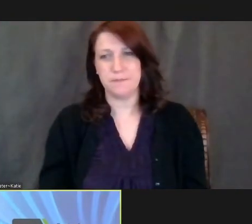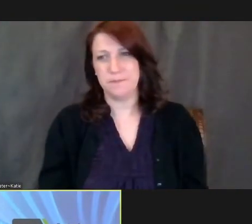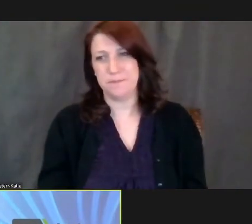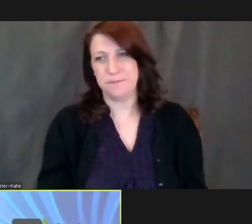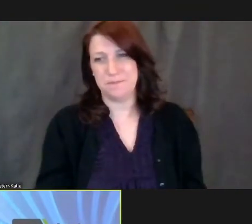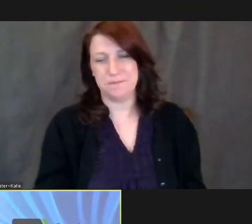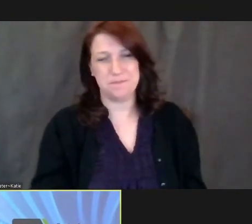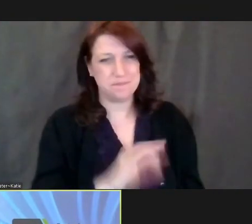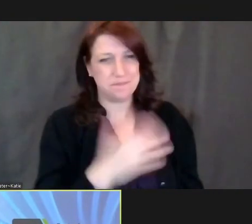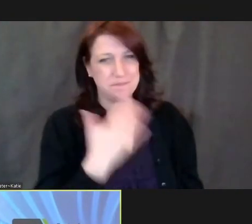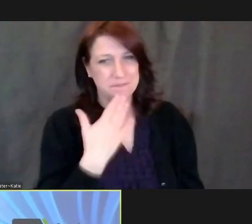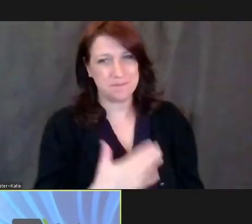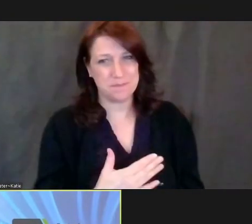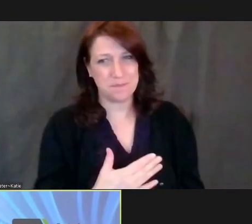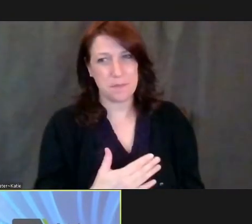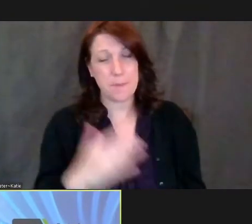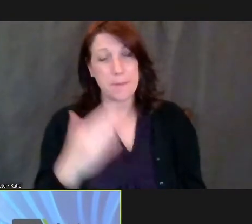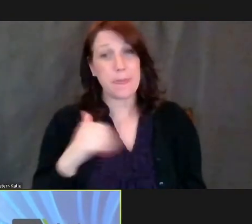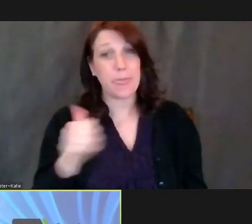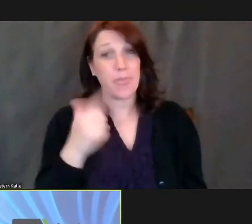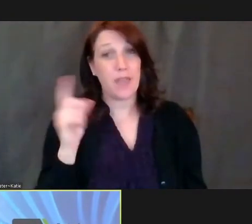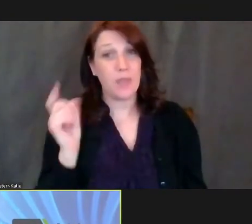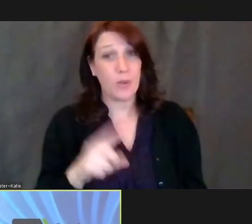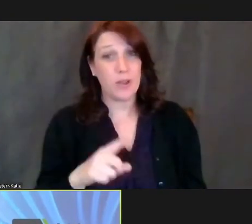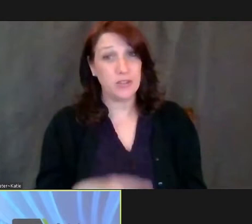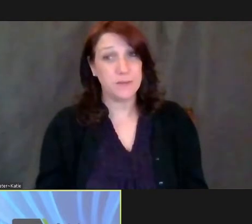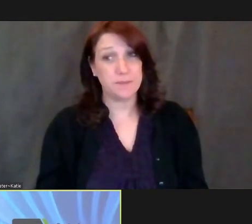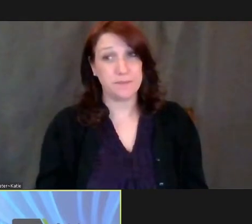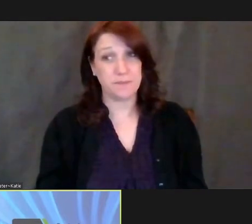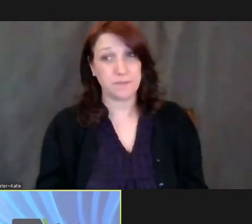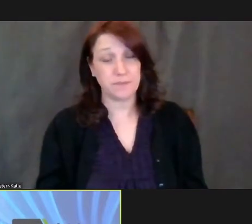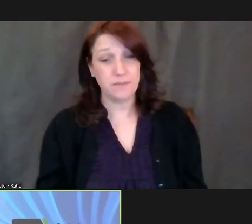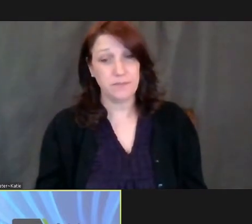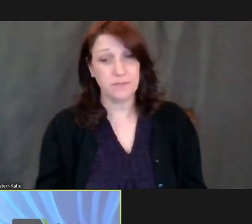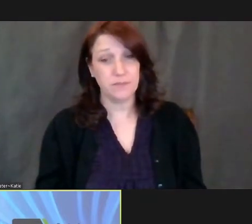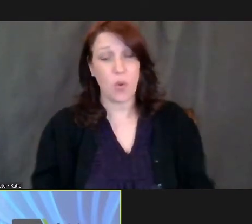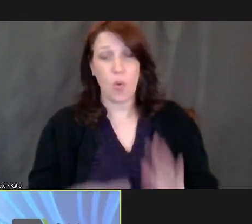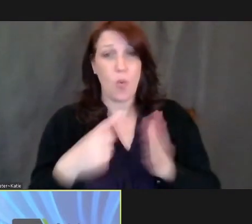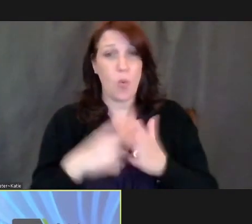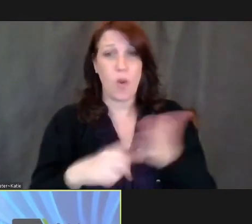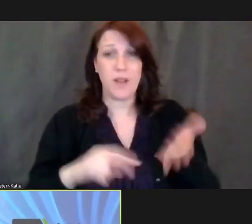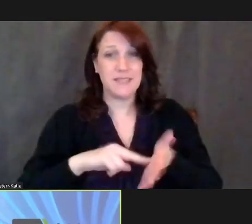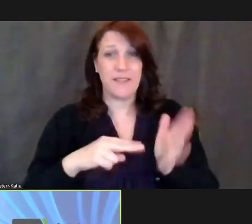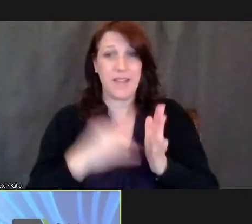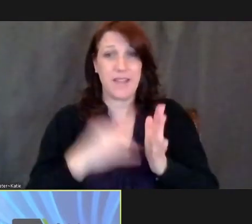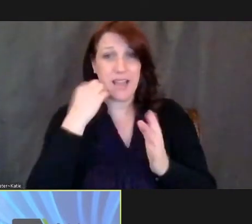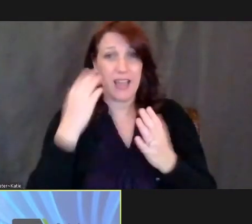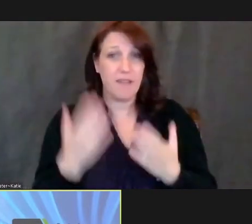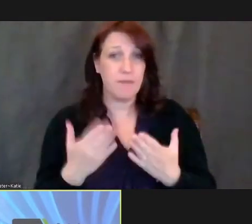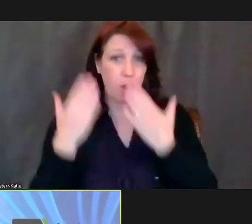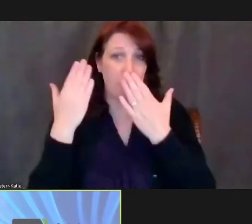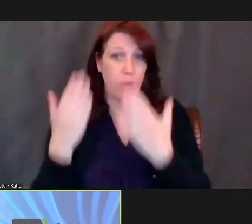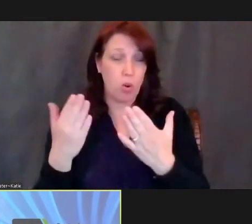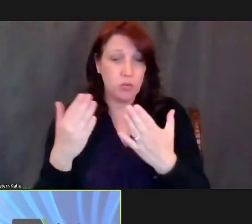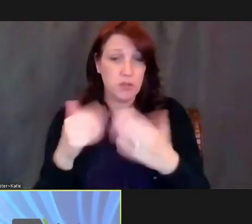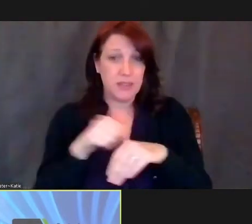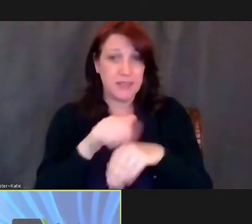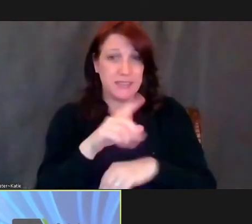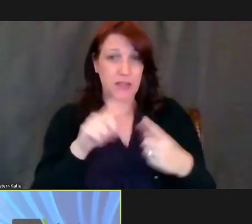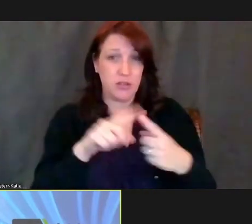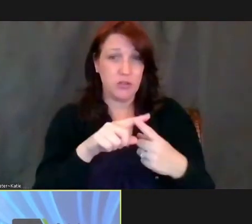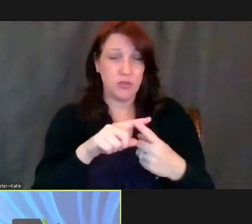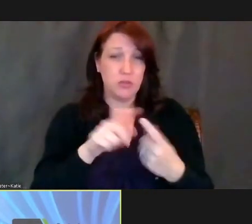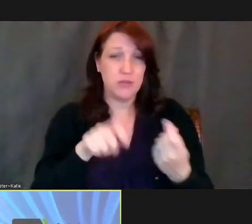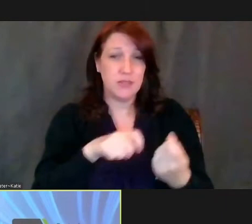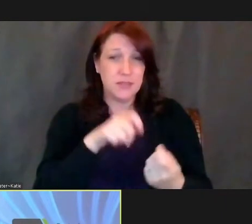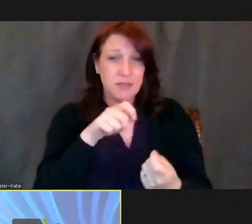Great, thank you. So on to our next question. What defines if a proposal will be sent to a special emphasis section